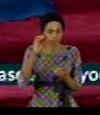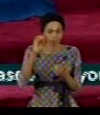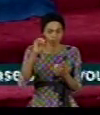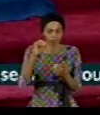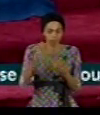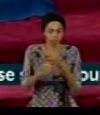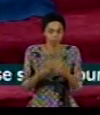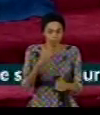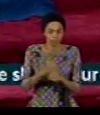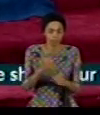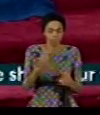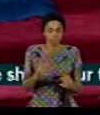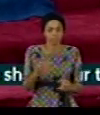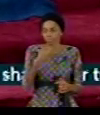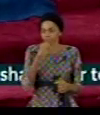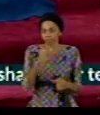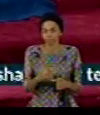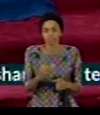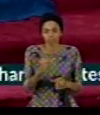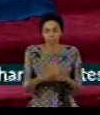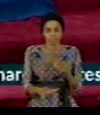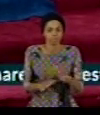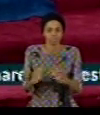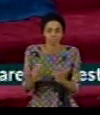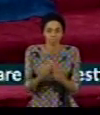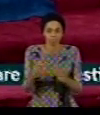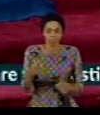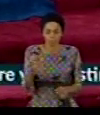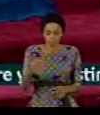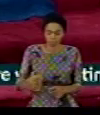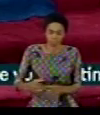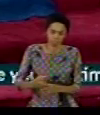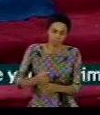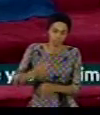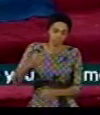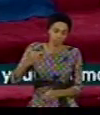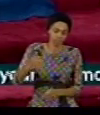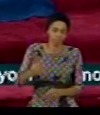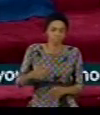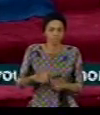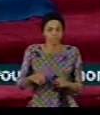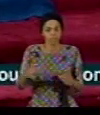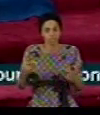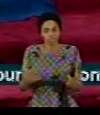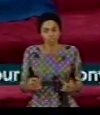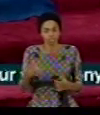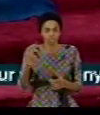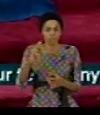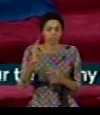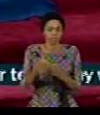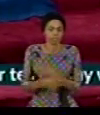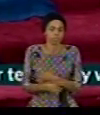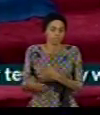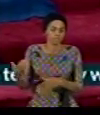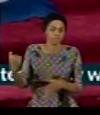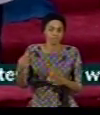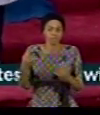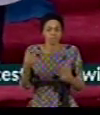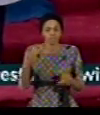clutch. But just during this program 2 days ago, the Lord touched her, and now she can move without the